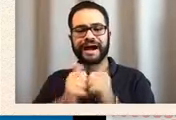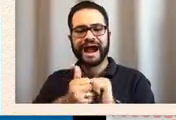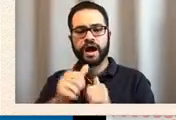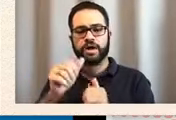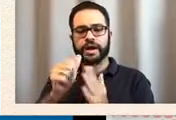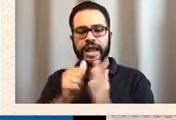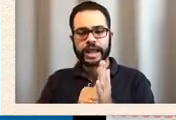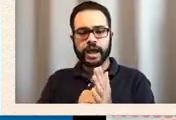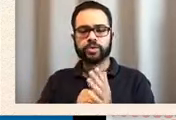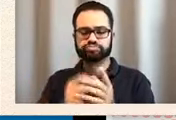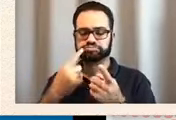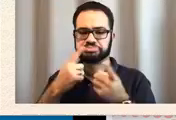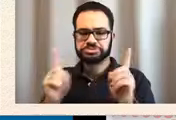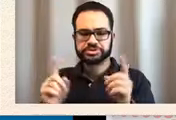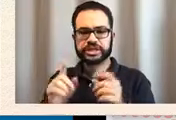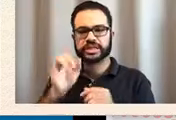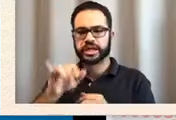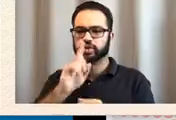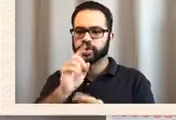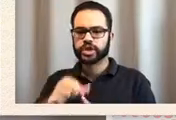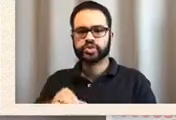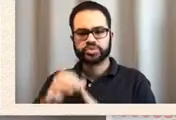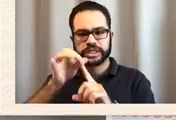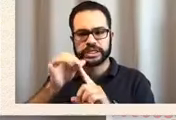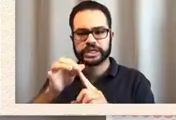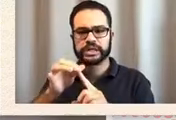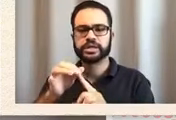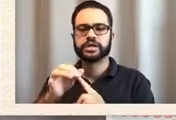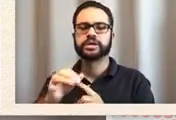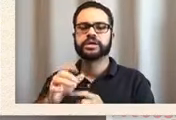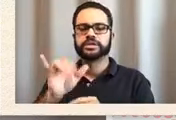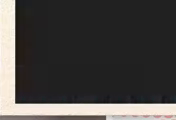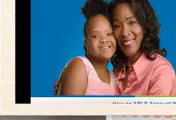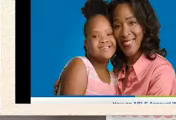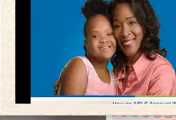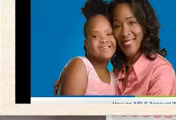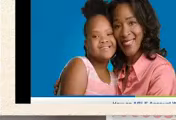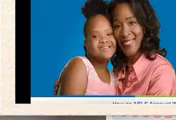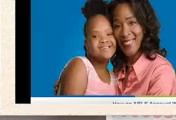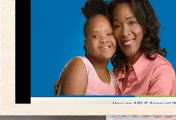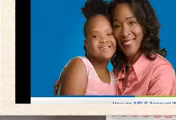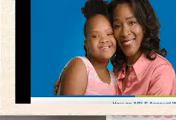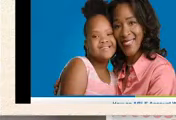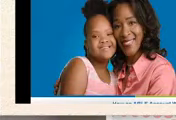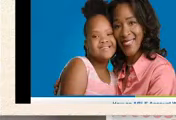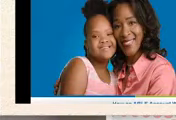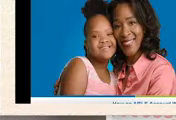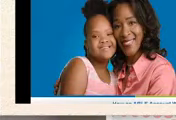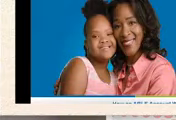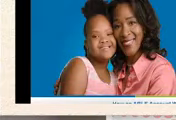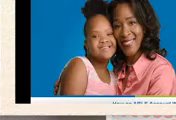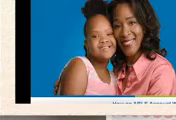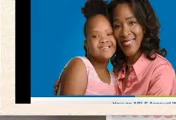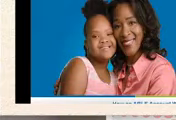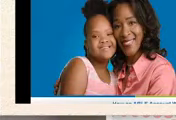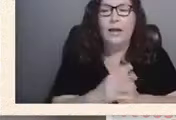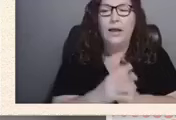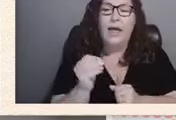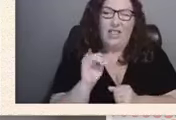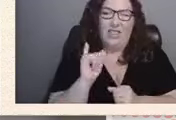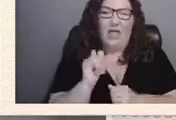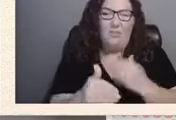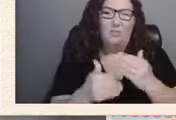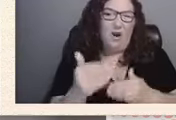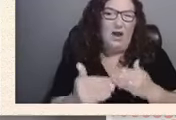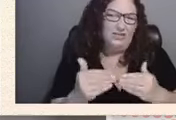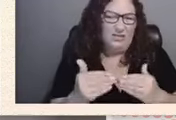this is pretty unique on the process of how you go into enrolling in an account, and then what that process